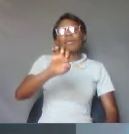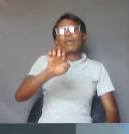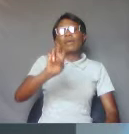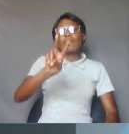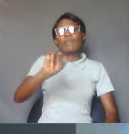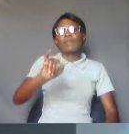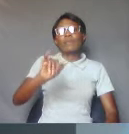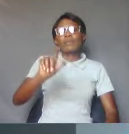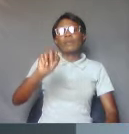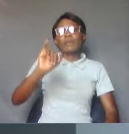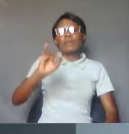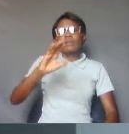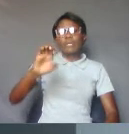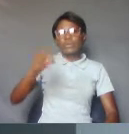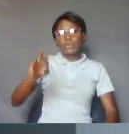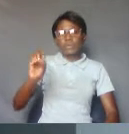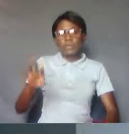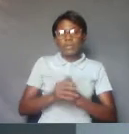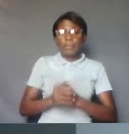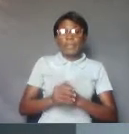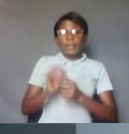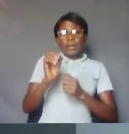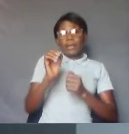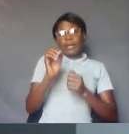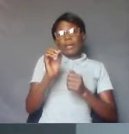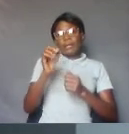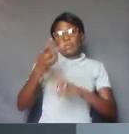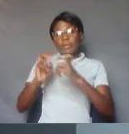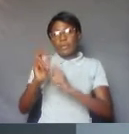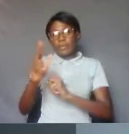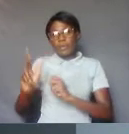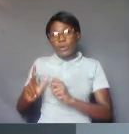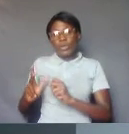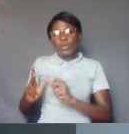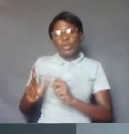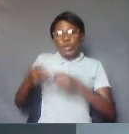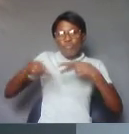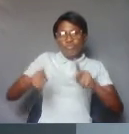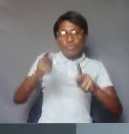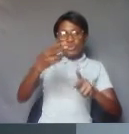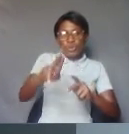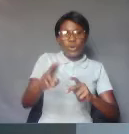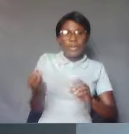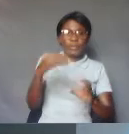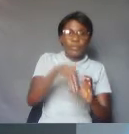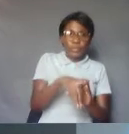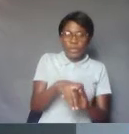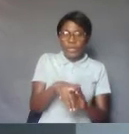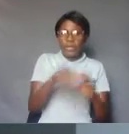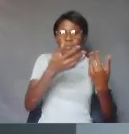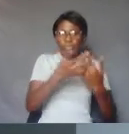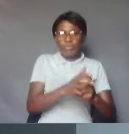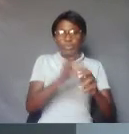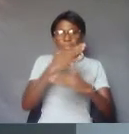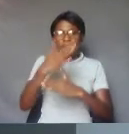Bible, people with disabilities are disallowed to participate in the temple cult.